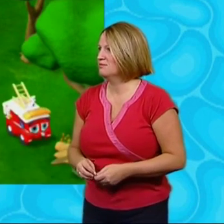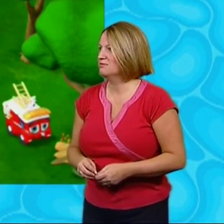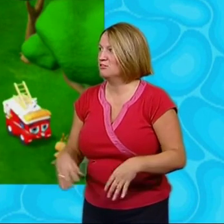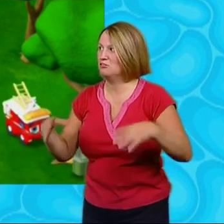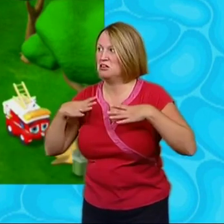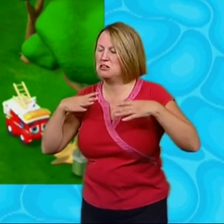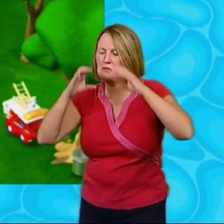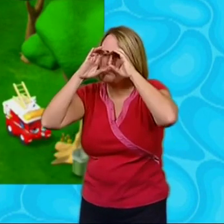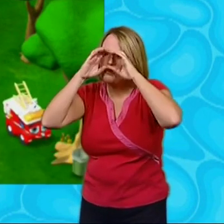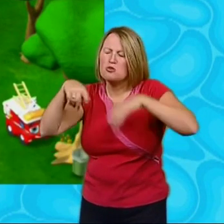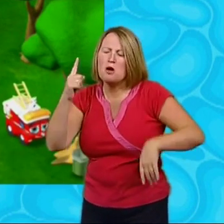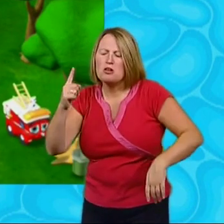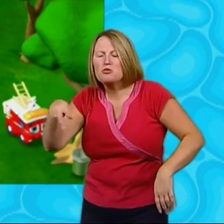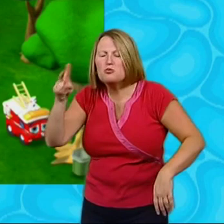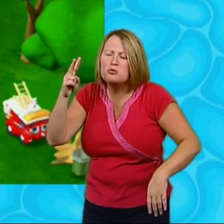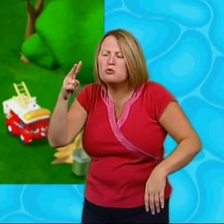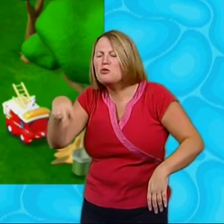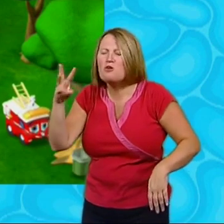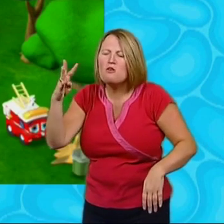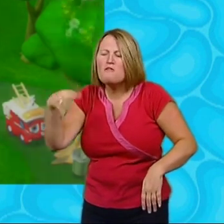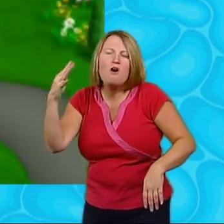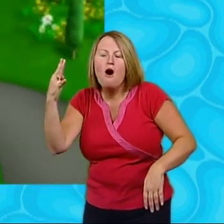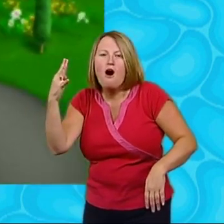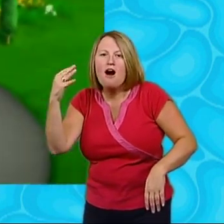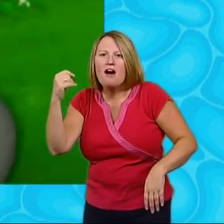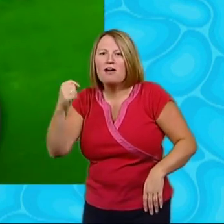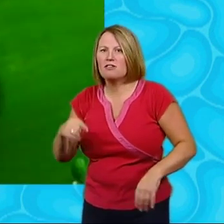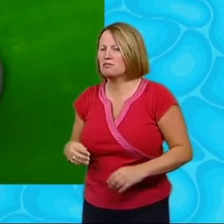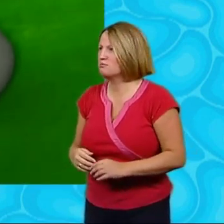One, two, three, four...